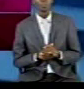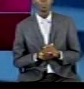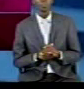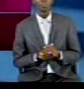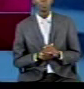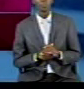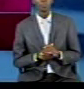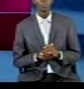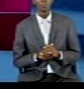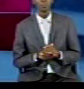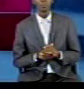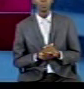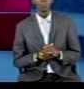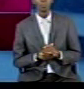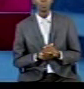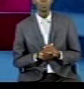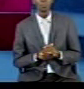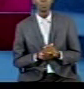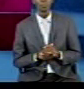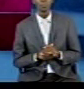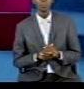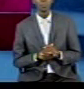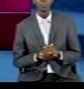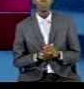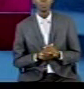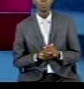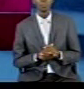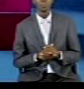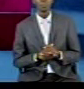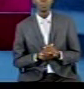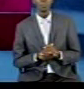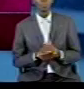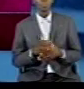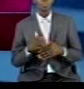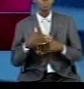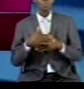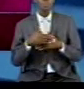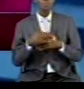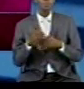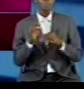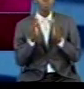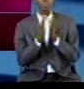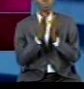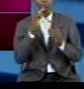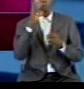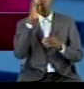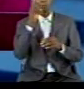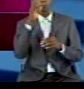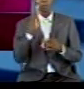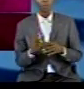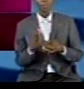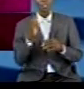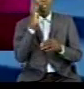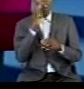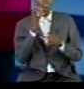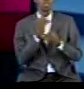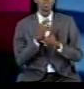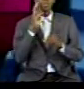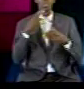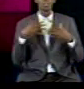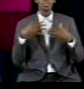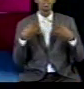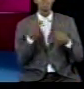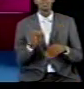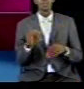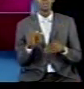infection, for the past 5 months. After the prayer of Mother God tonight, she received a healing. Church,